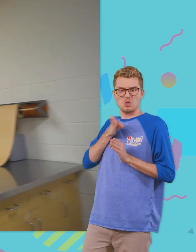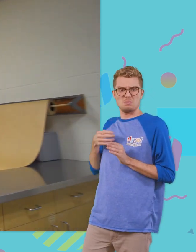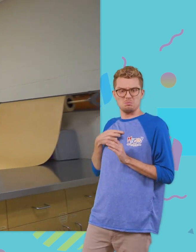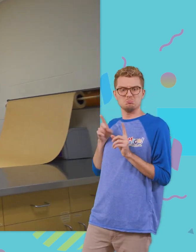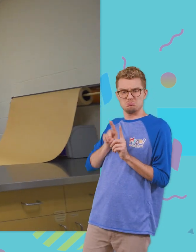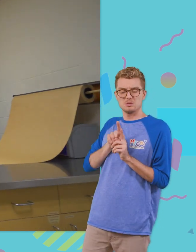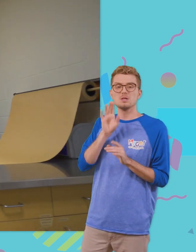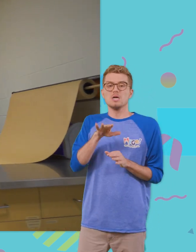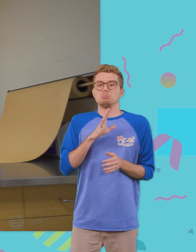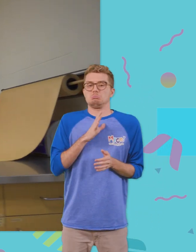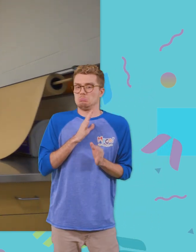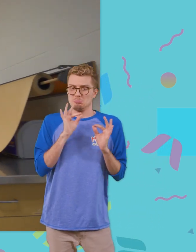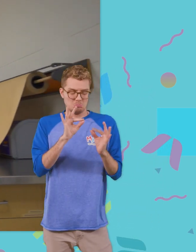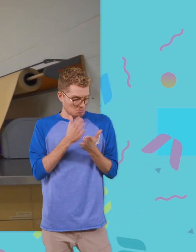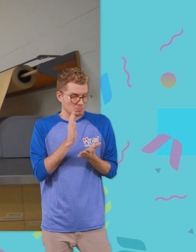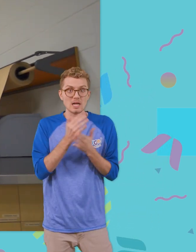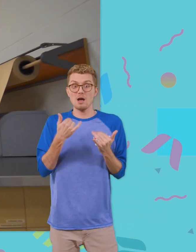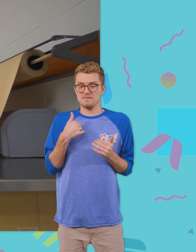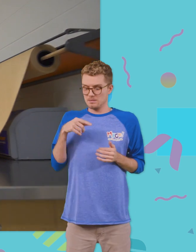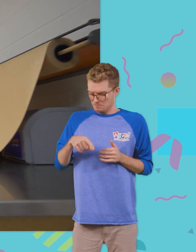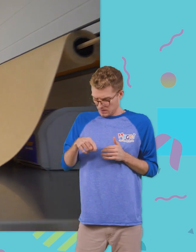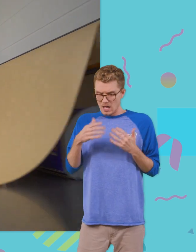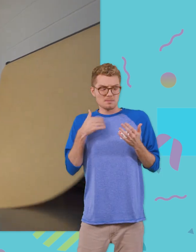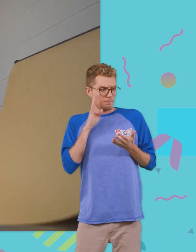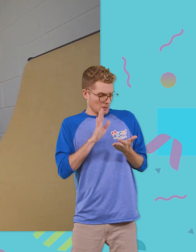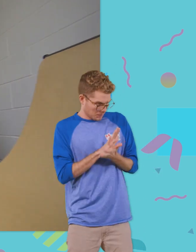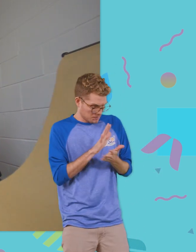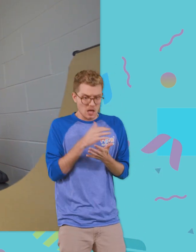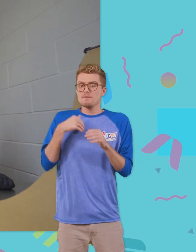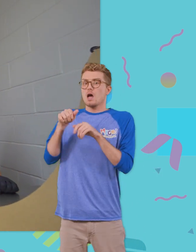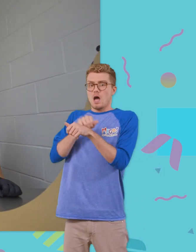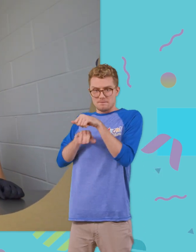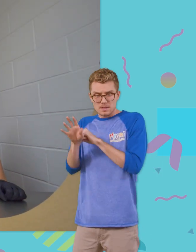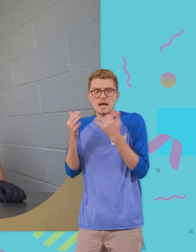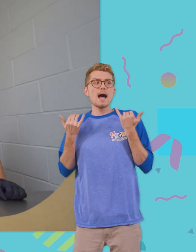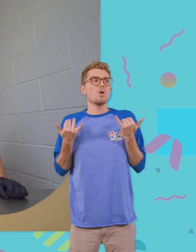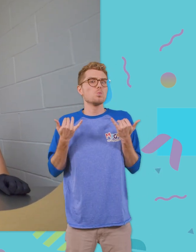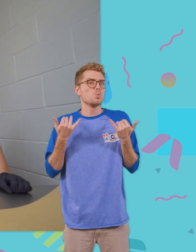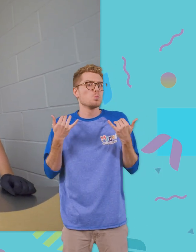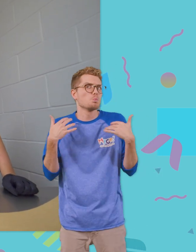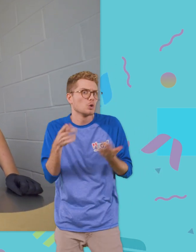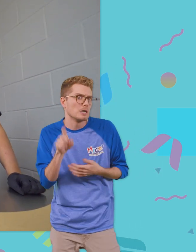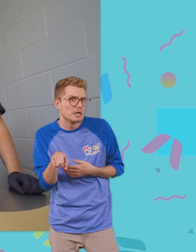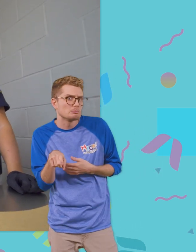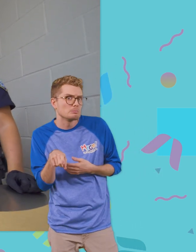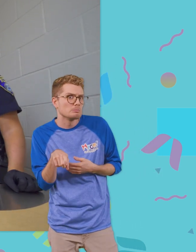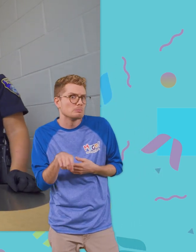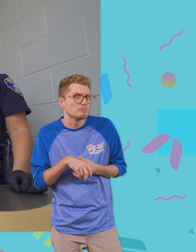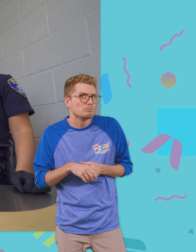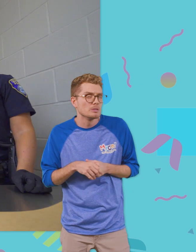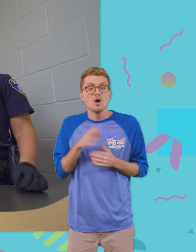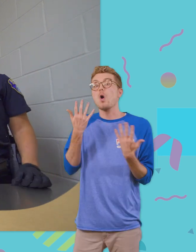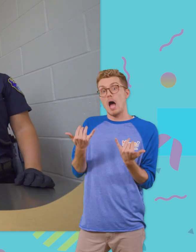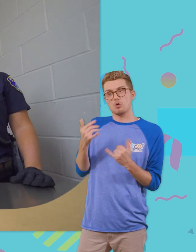And now, so we have this, we have the paper right here and gloves on. So now what do you need? Now you're